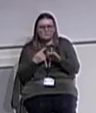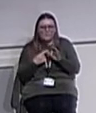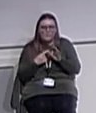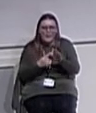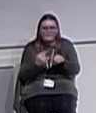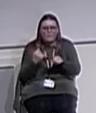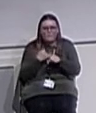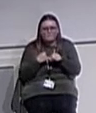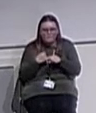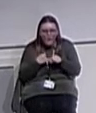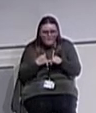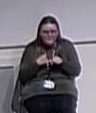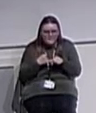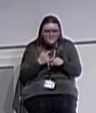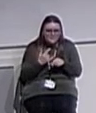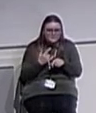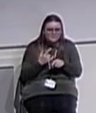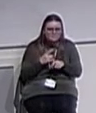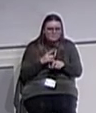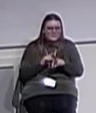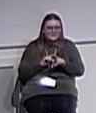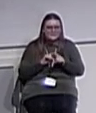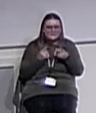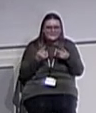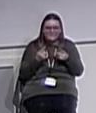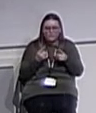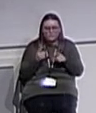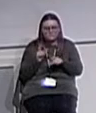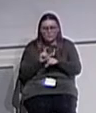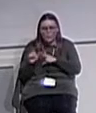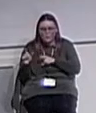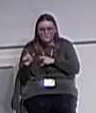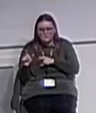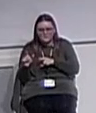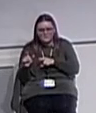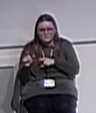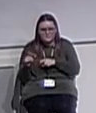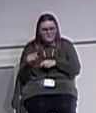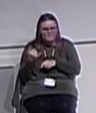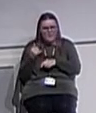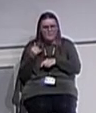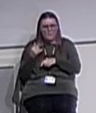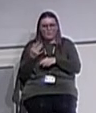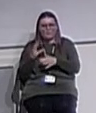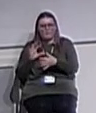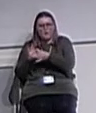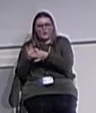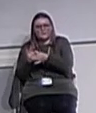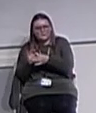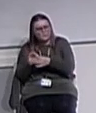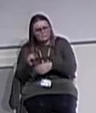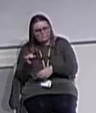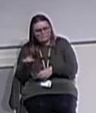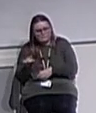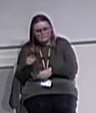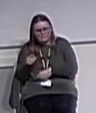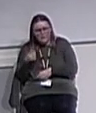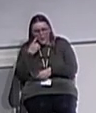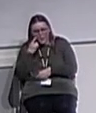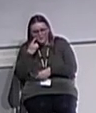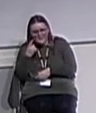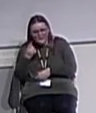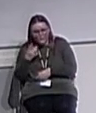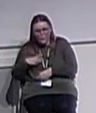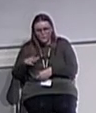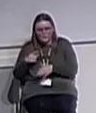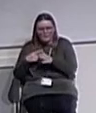very different discipline, you know, we will contact you and say, you sound like you actually want to apply for pharmacy and not pharmacology. And similarly,